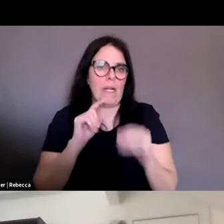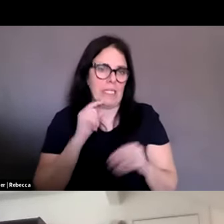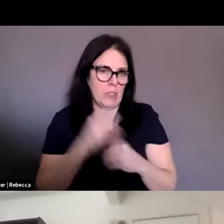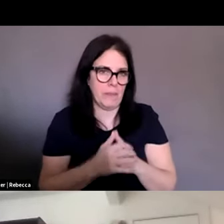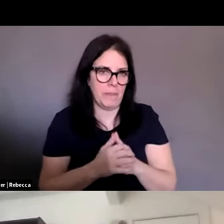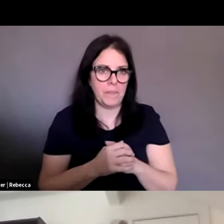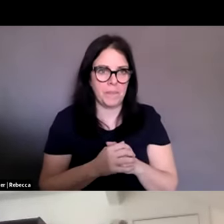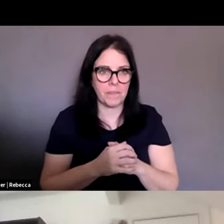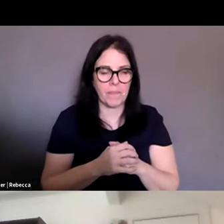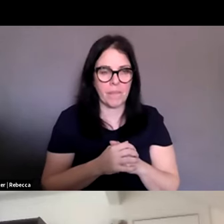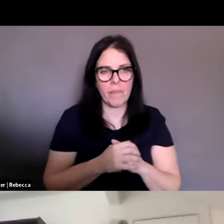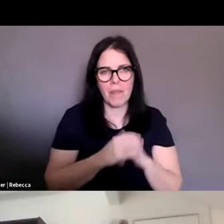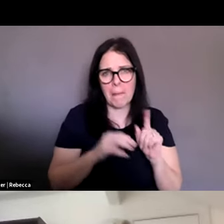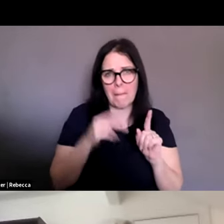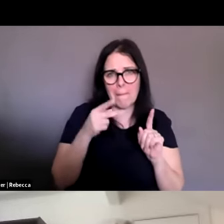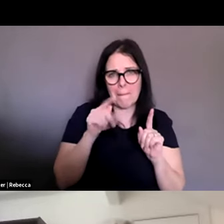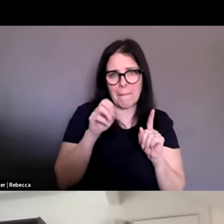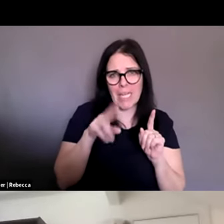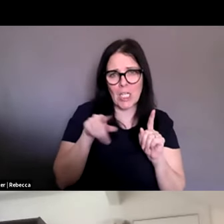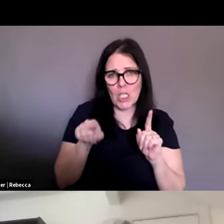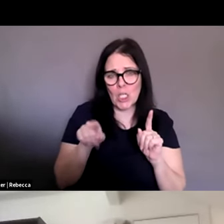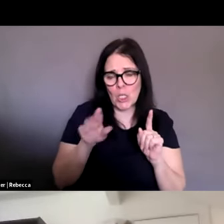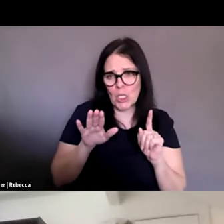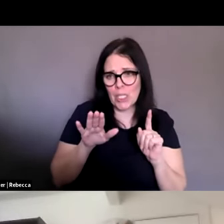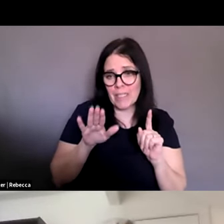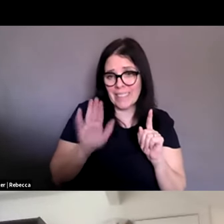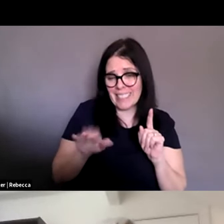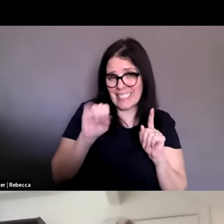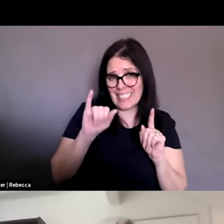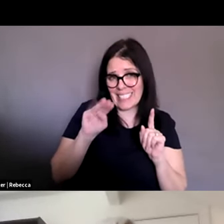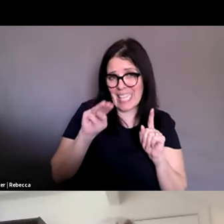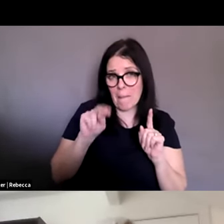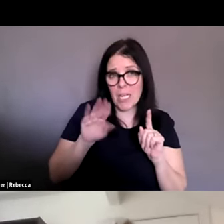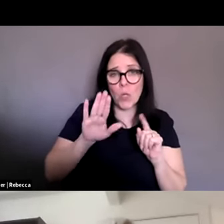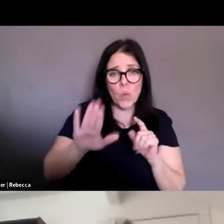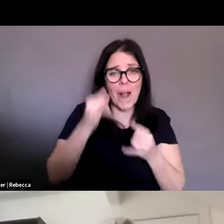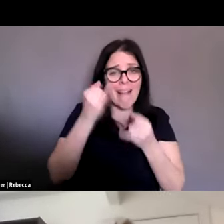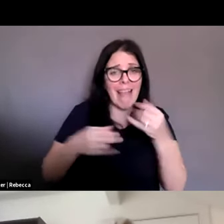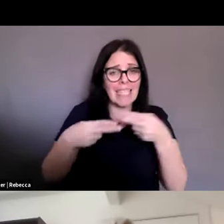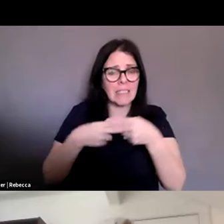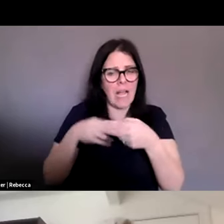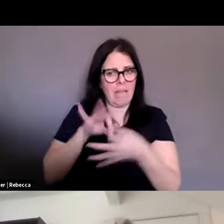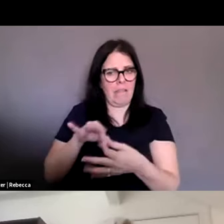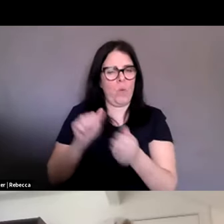Simon, I might have rushed you a bit on your last slide about children's voices. And